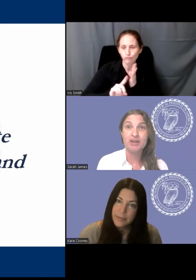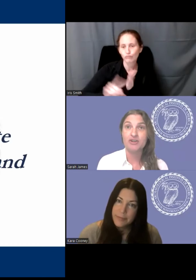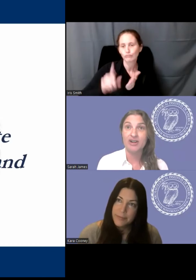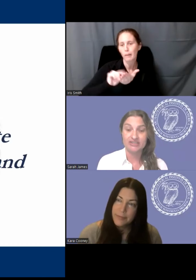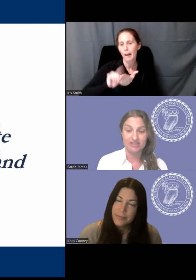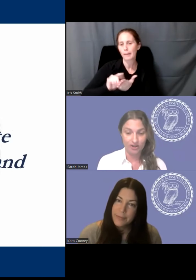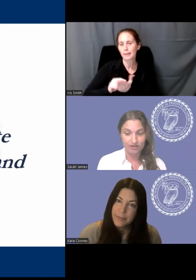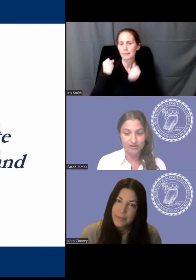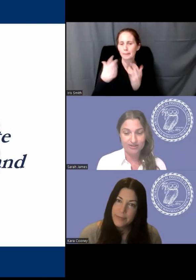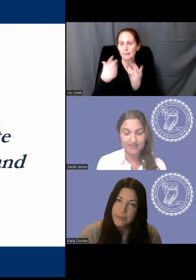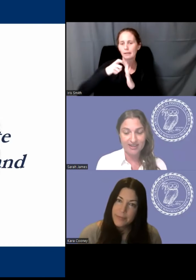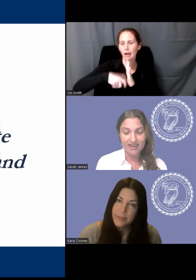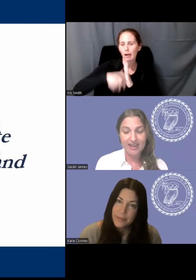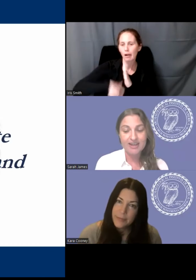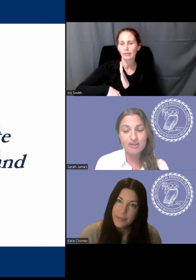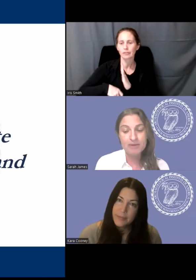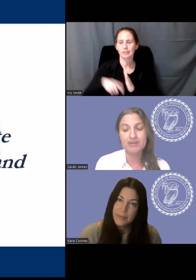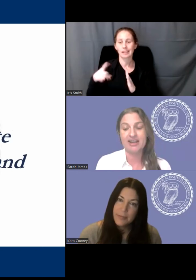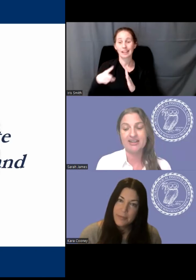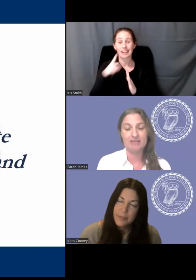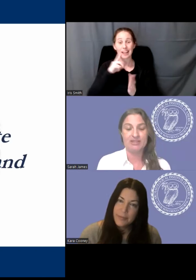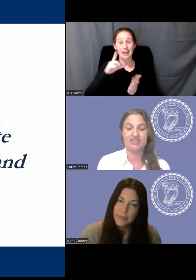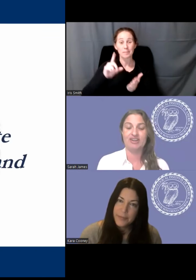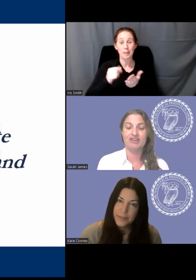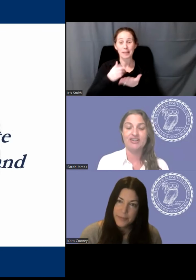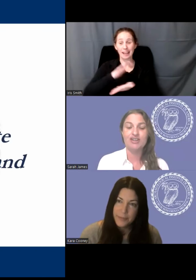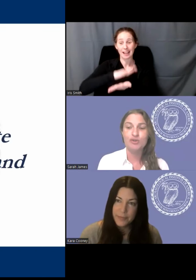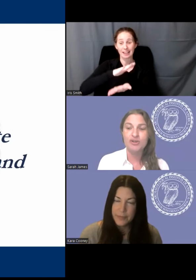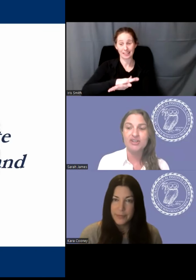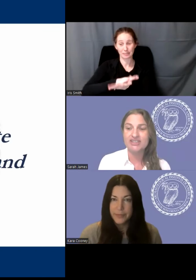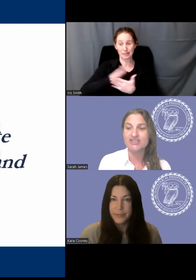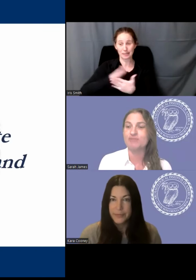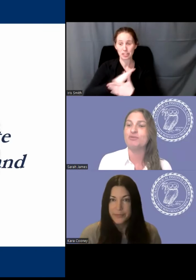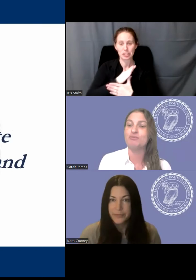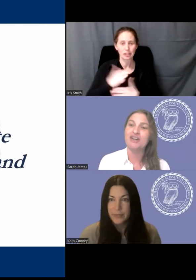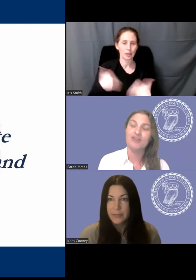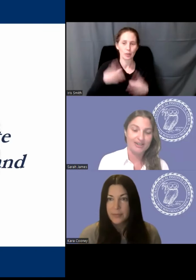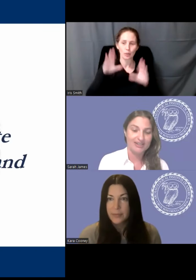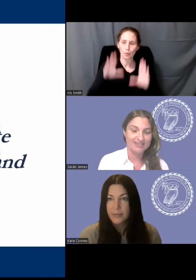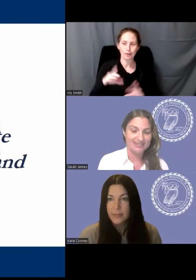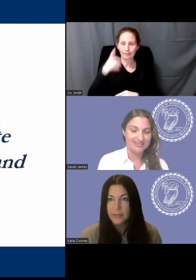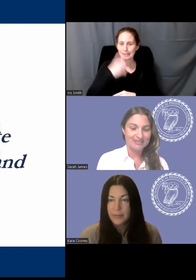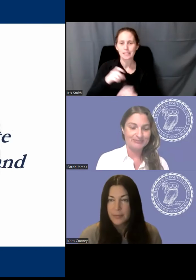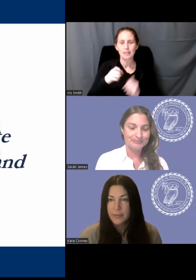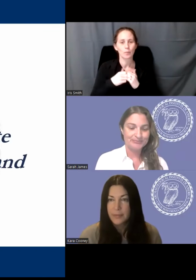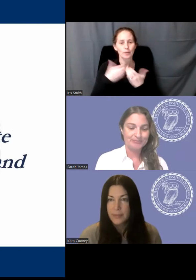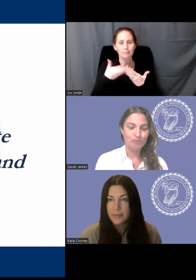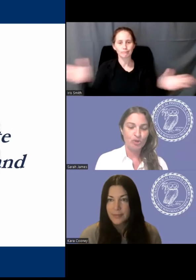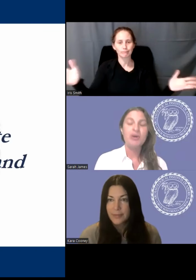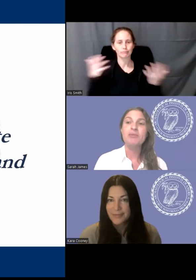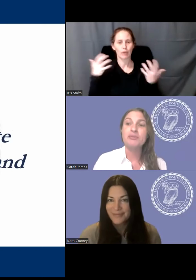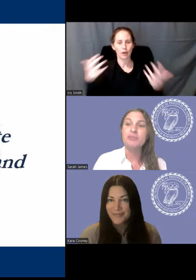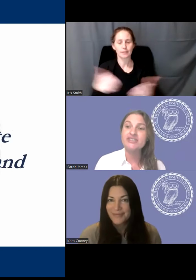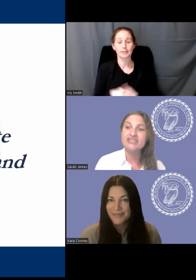numerous monographs and articles, and a public academic sharing the glory of Egypt with wider audiences. Her popular